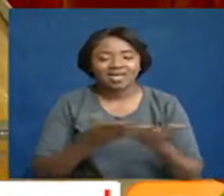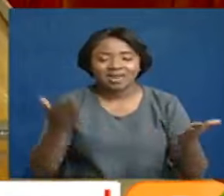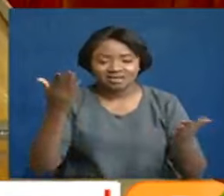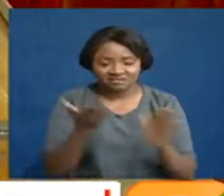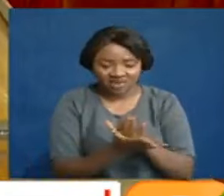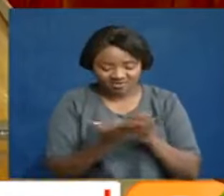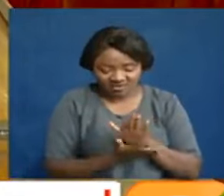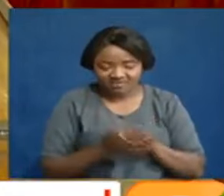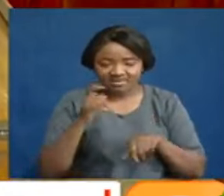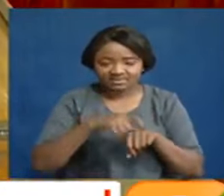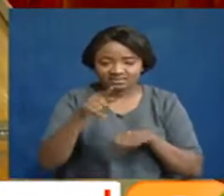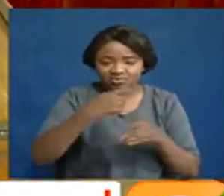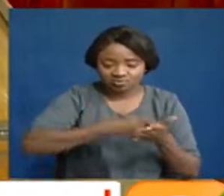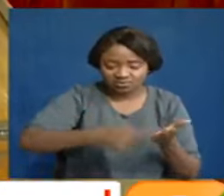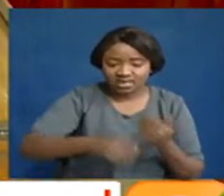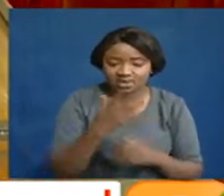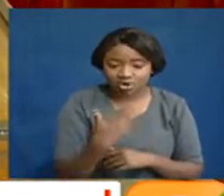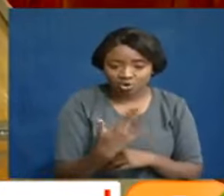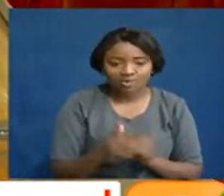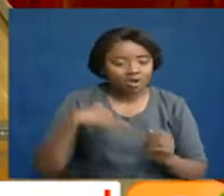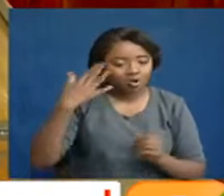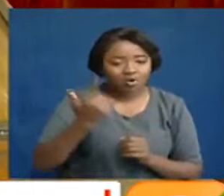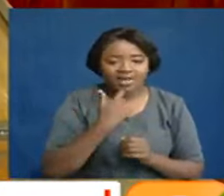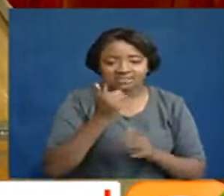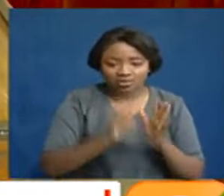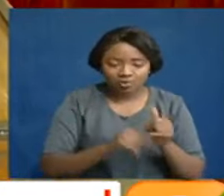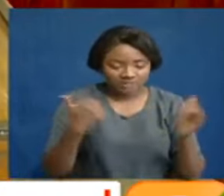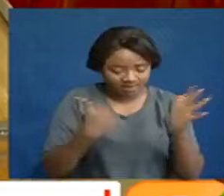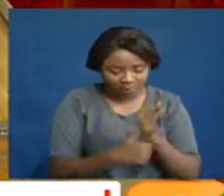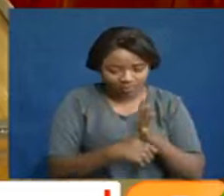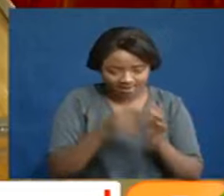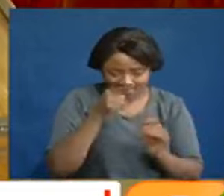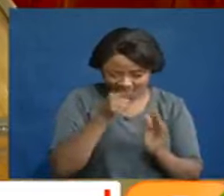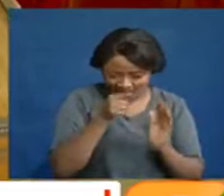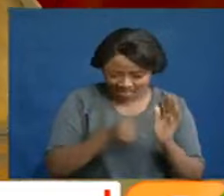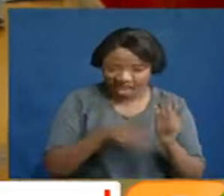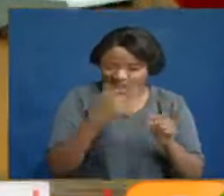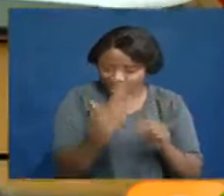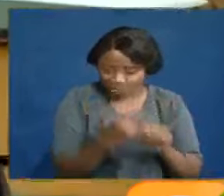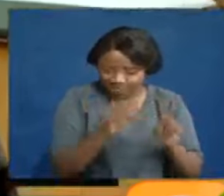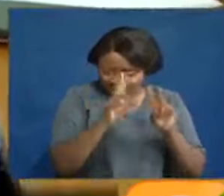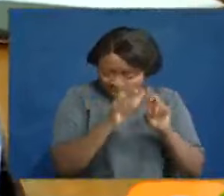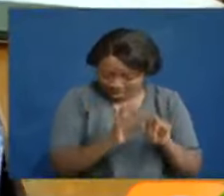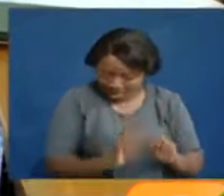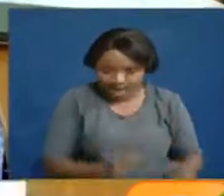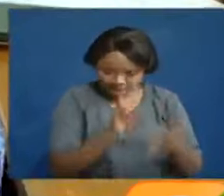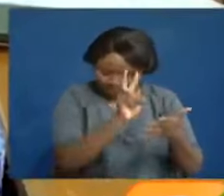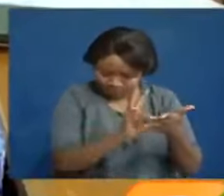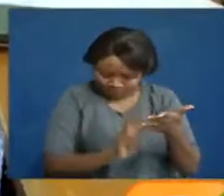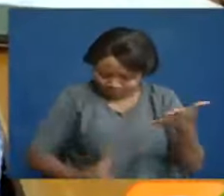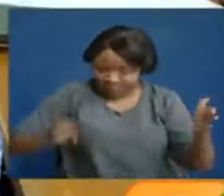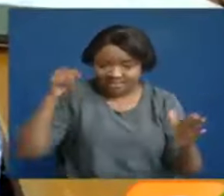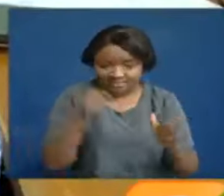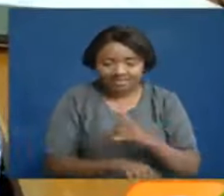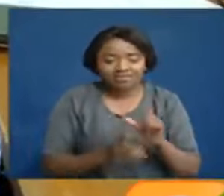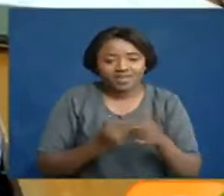document, they always say the devil is in the detail. Make sure that you are there, you scrutinize your document, because right now we are